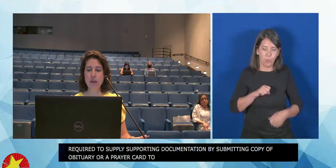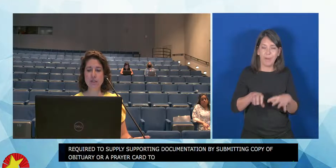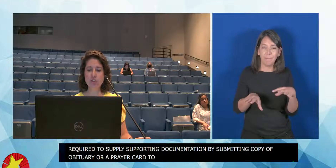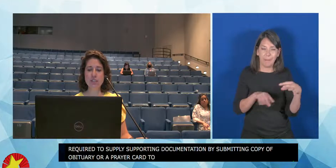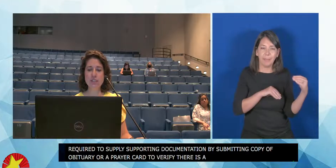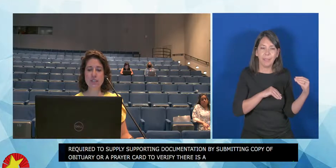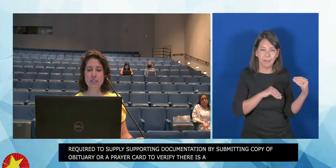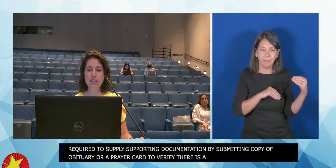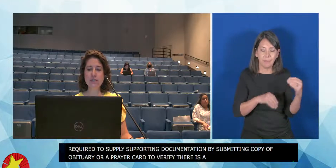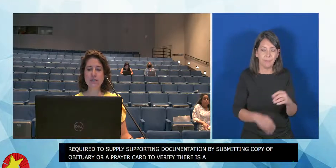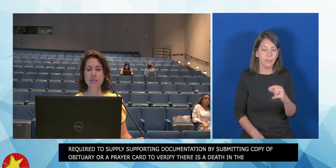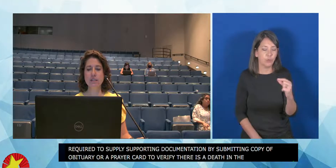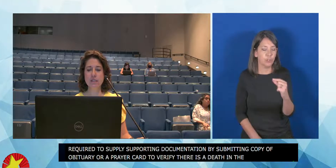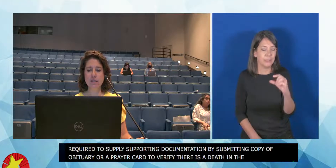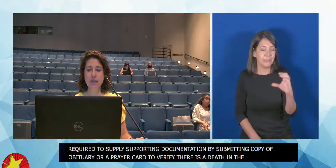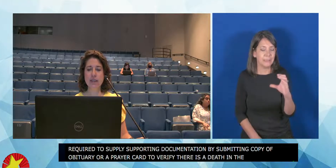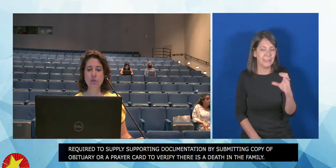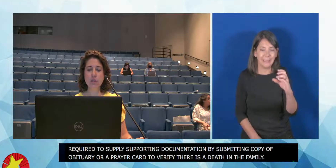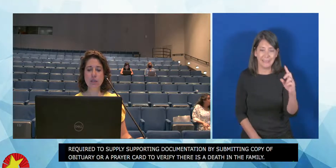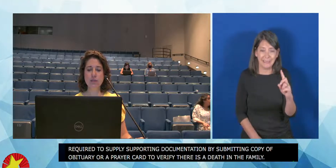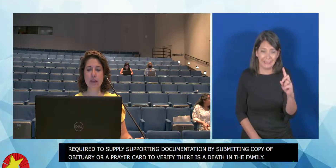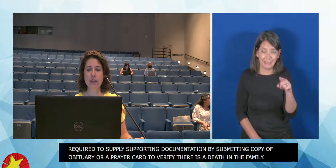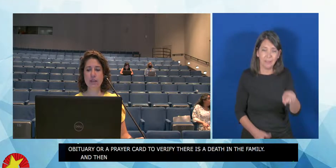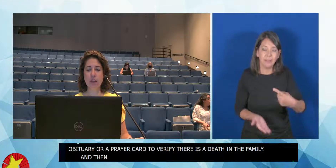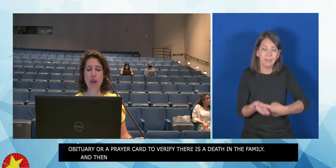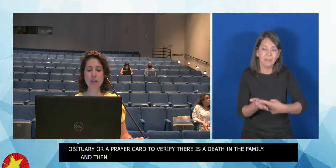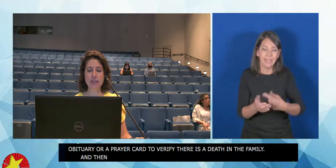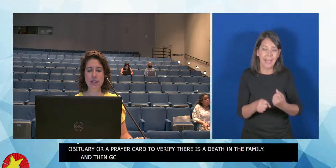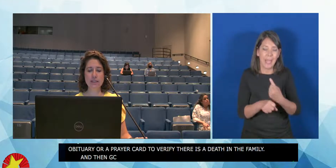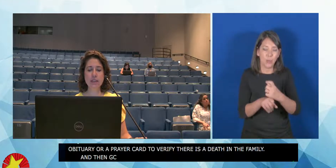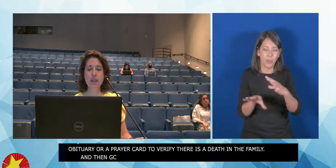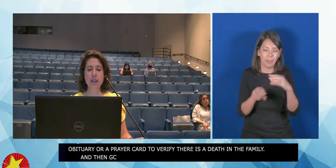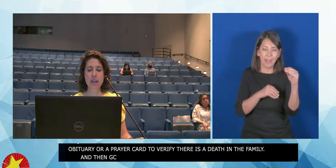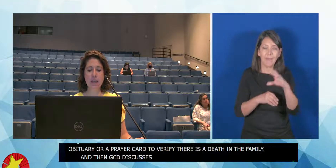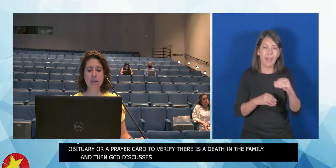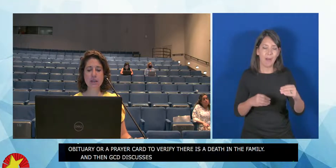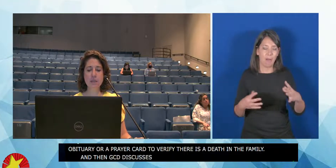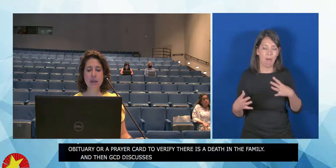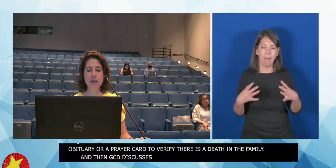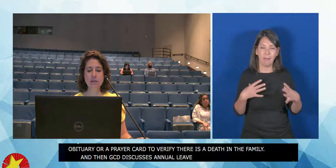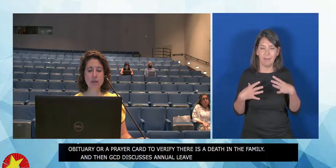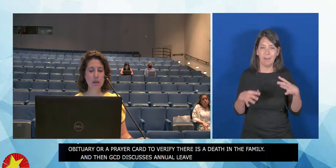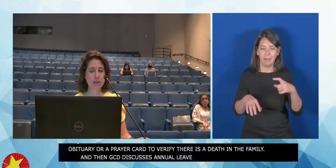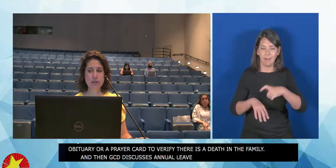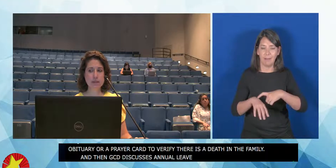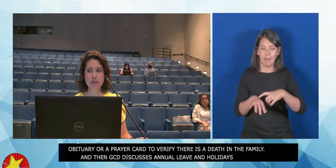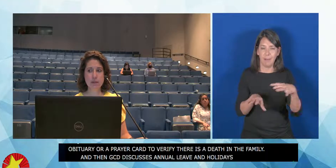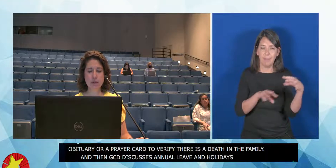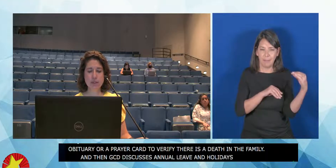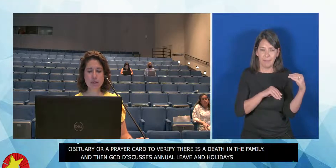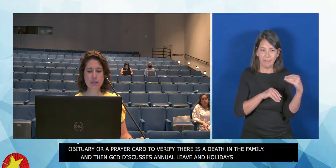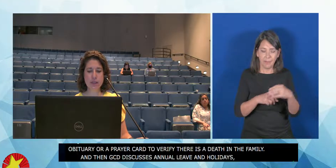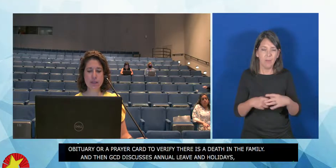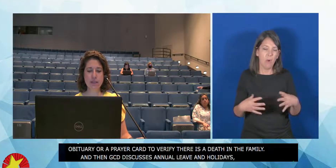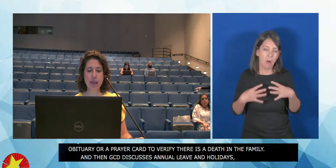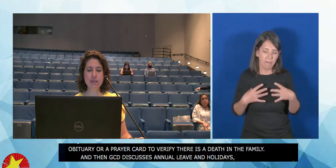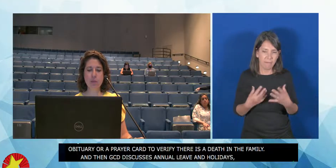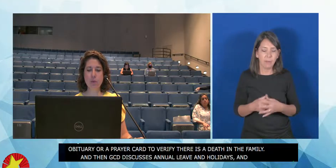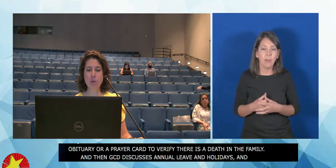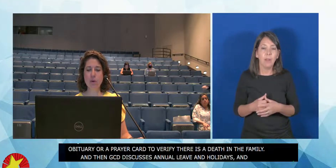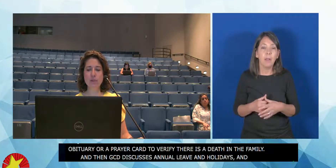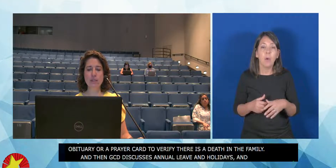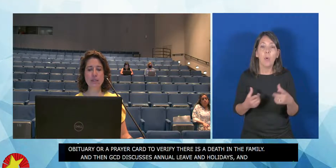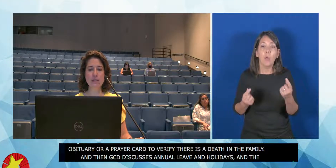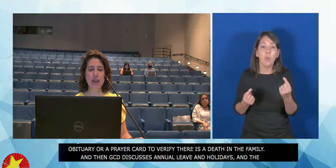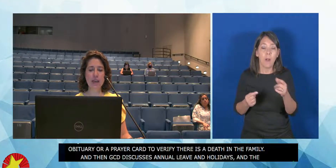then GCD discusses annual leave and holidays, and the main difference in that